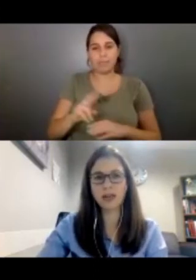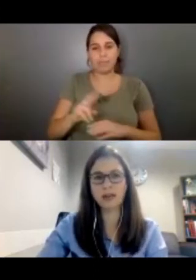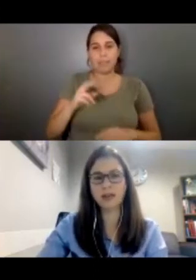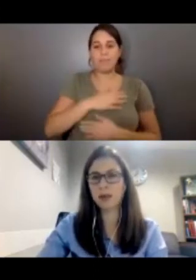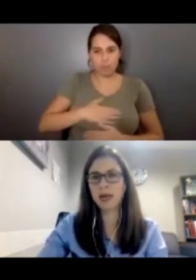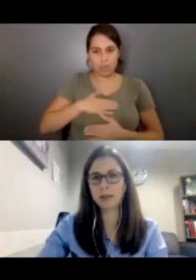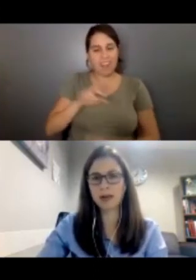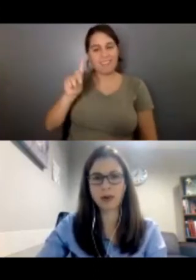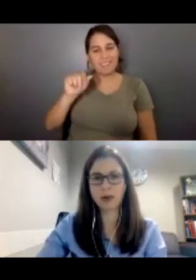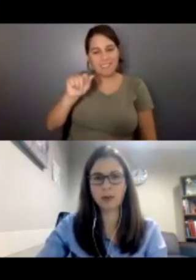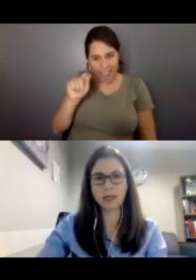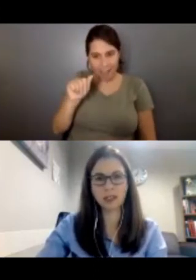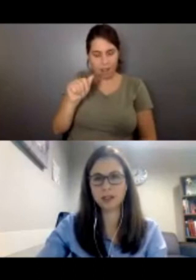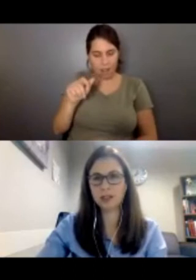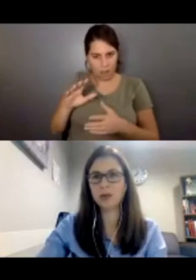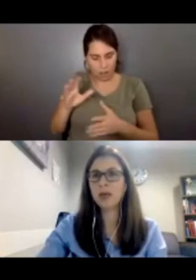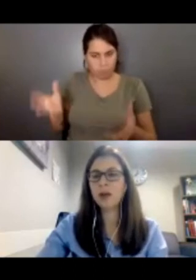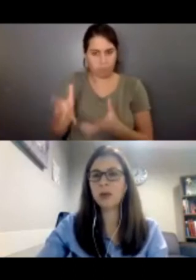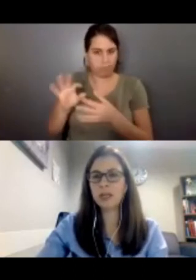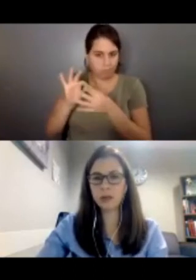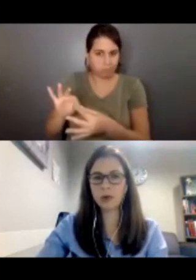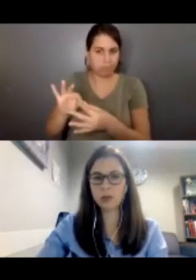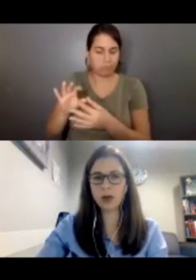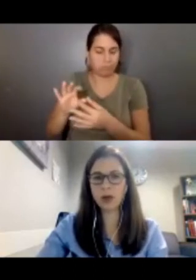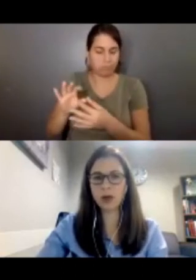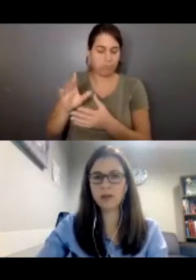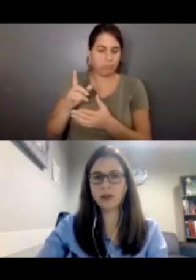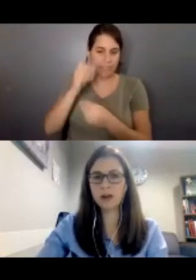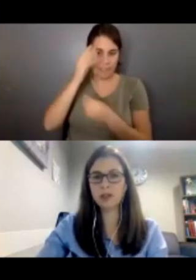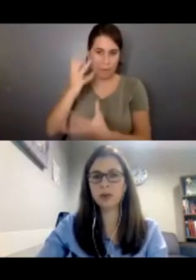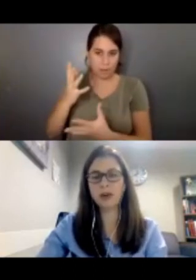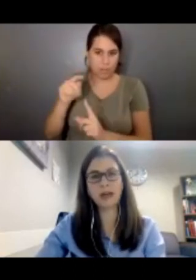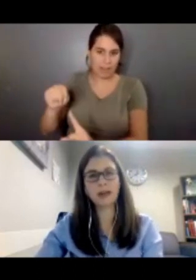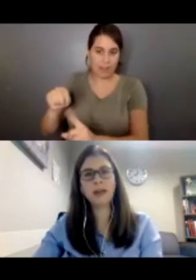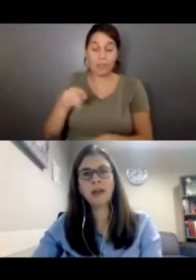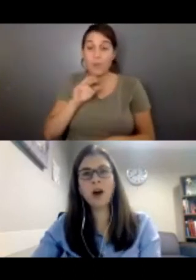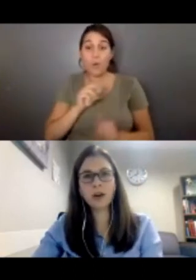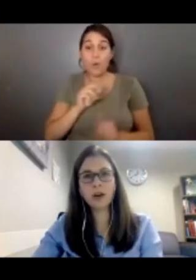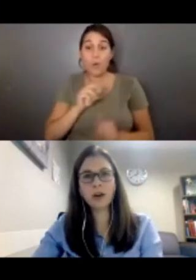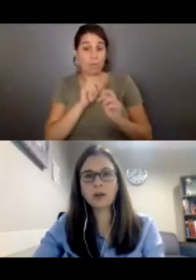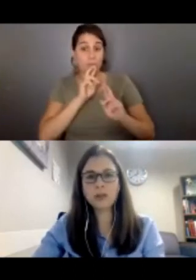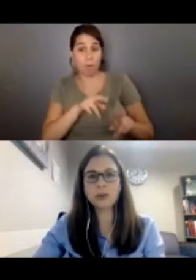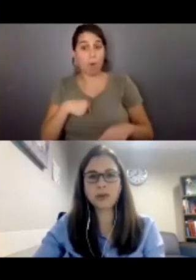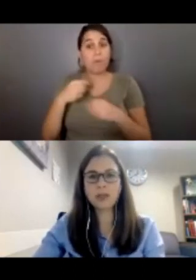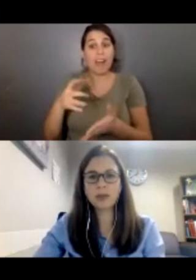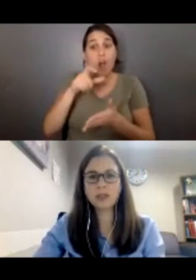data-driven evidence behind many of the recommendations. So with these reports, we often also provide articles or resources to